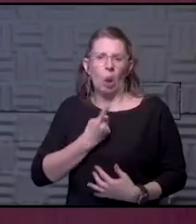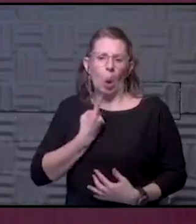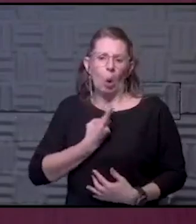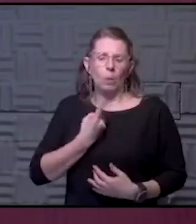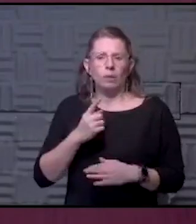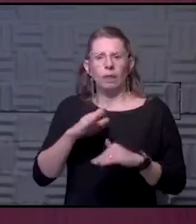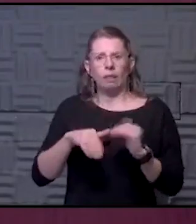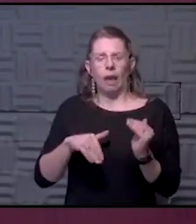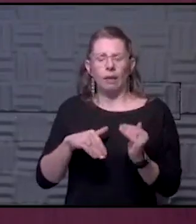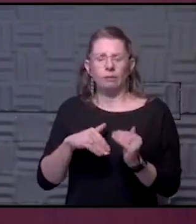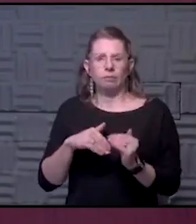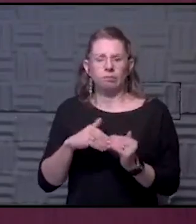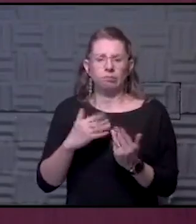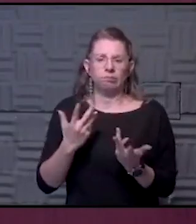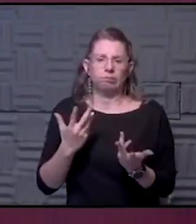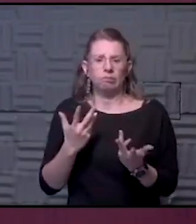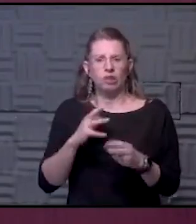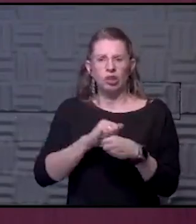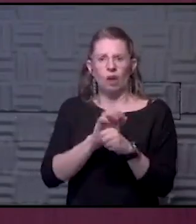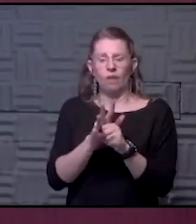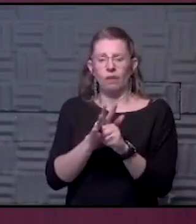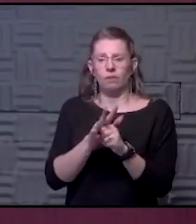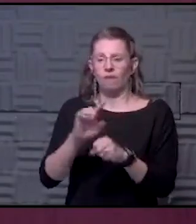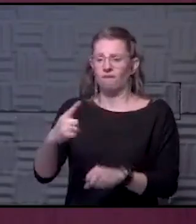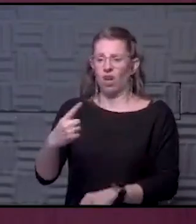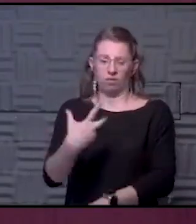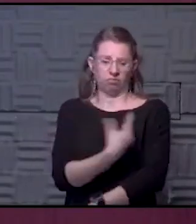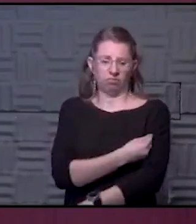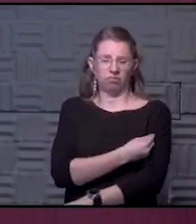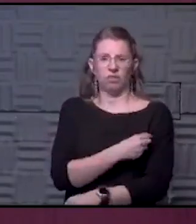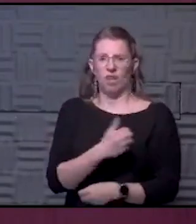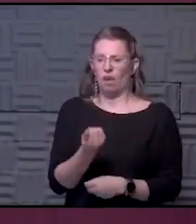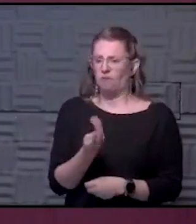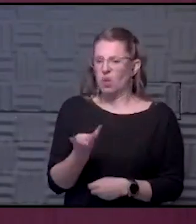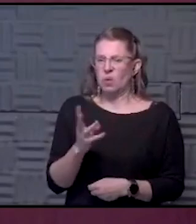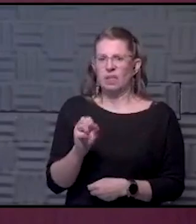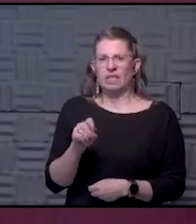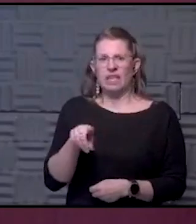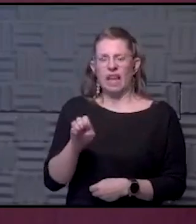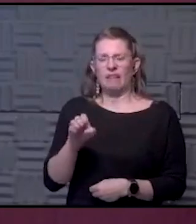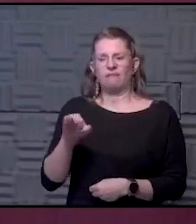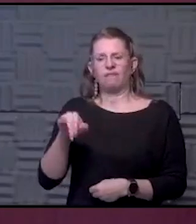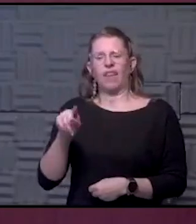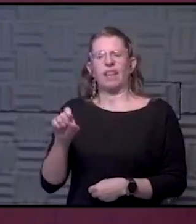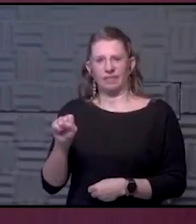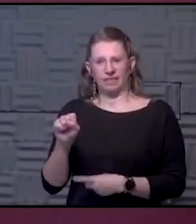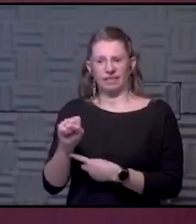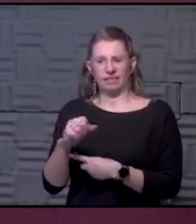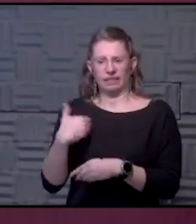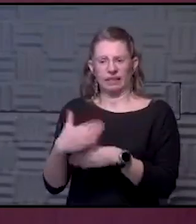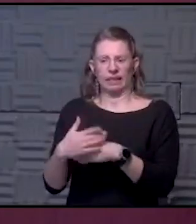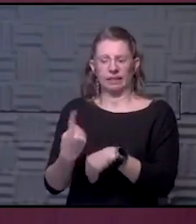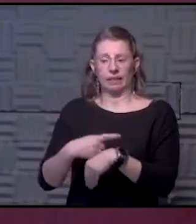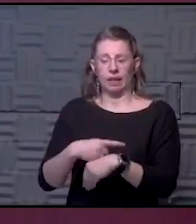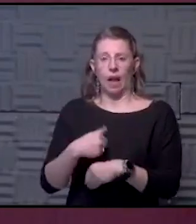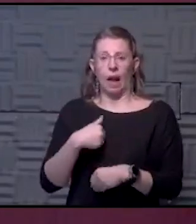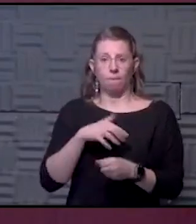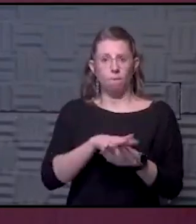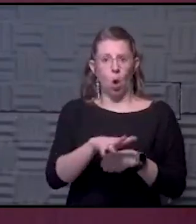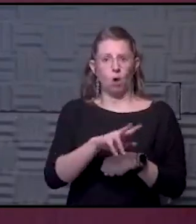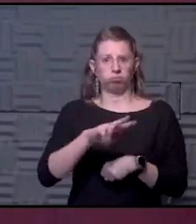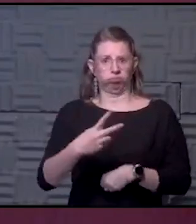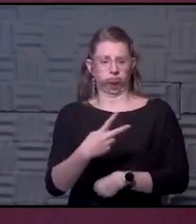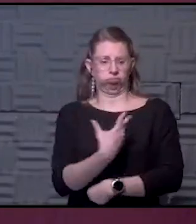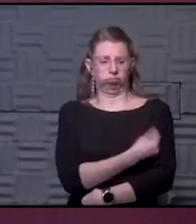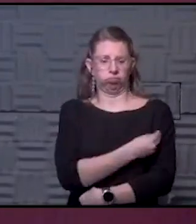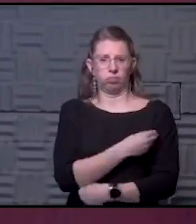vaccine just this past Thursday, and she did very well with it. Very few side effects the next day. Yet, she's got to get her second vaccine. Now, I'm fully vaccinated.